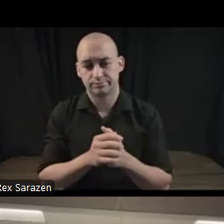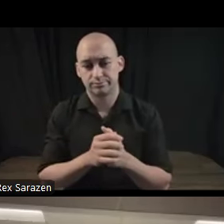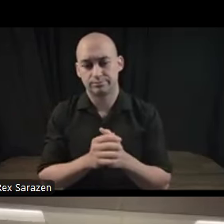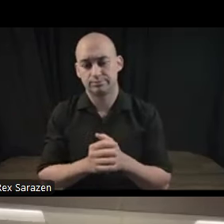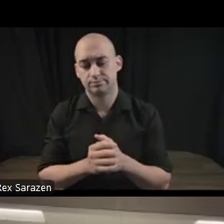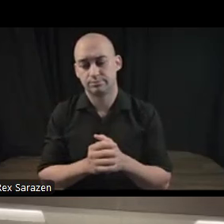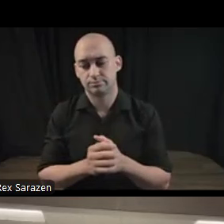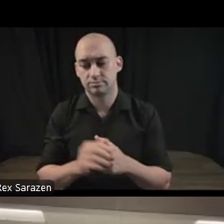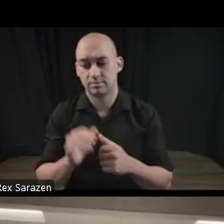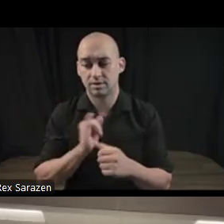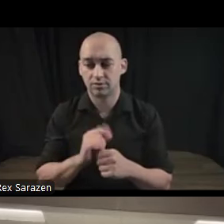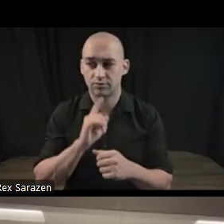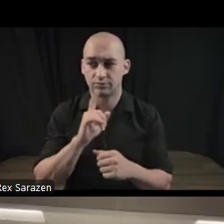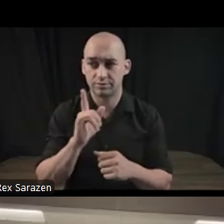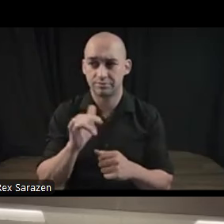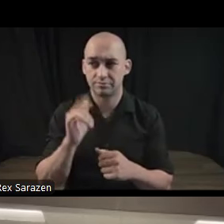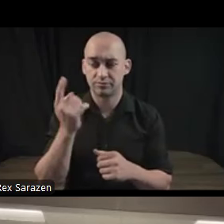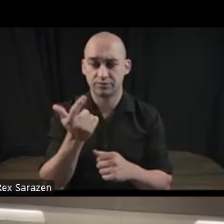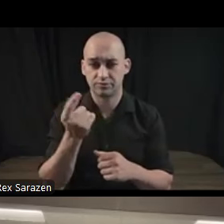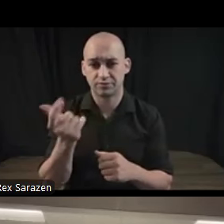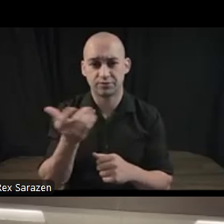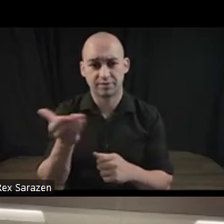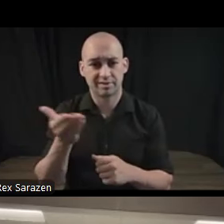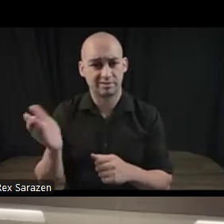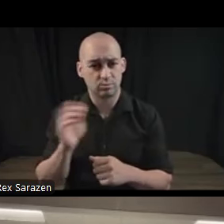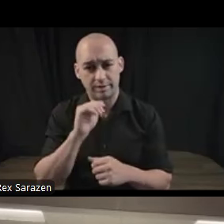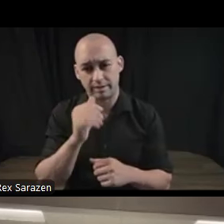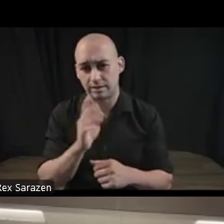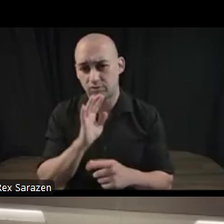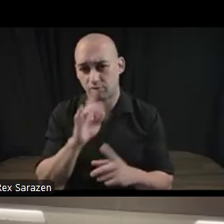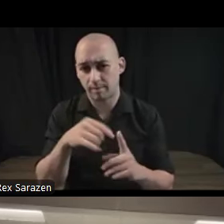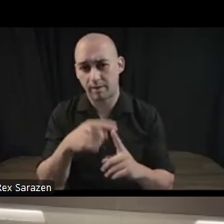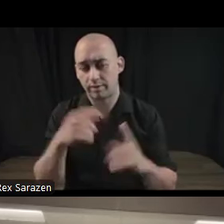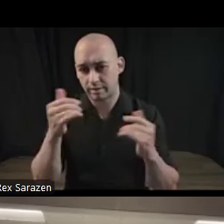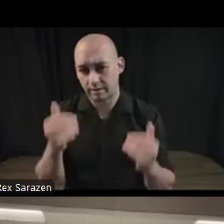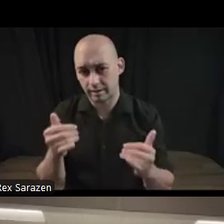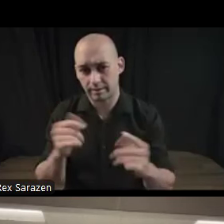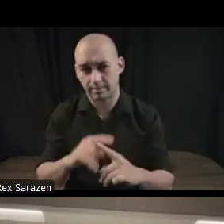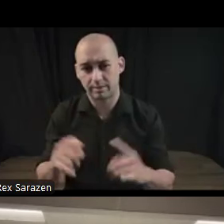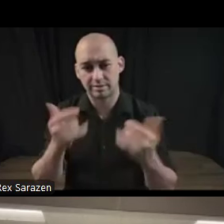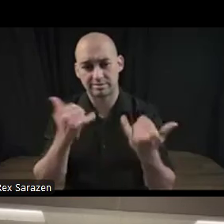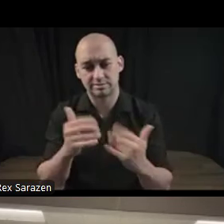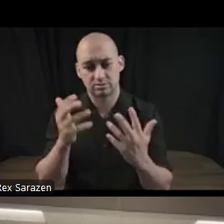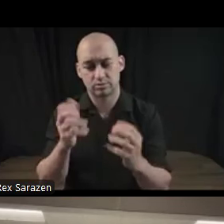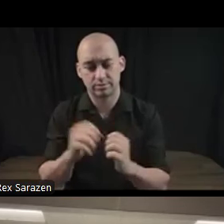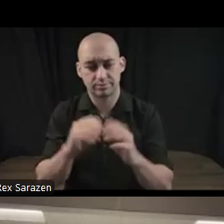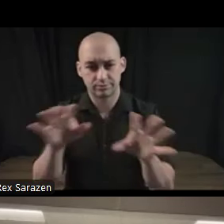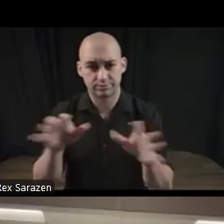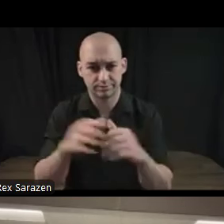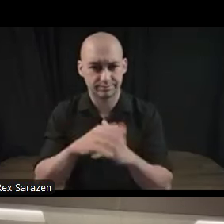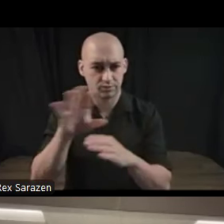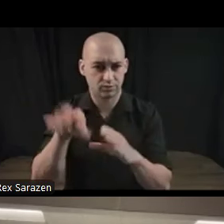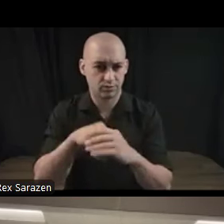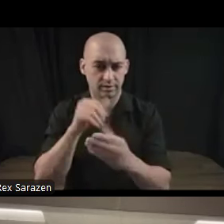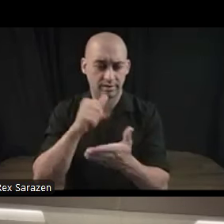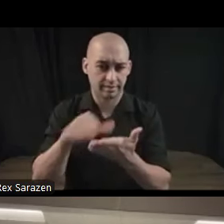I actually, so there's a couple things that we didn't necessarily talk about today, but I still want to put them out here for possible inclusion in the letter.